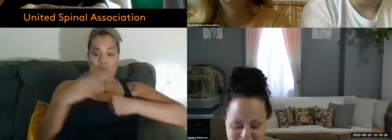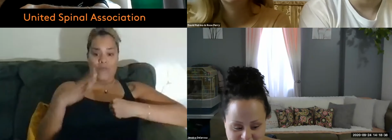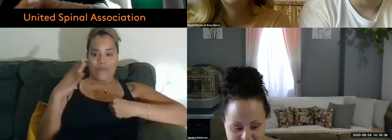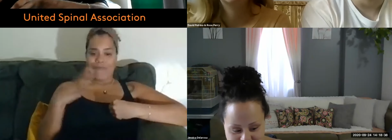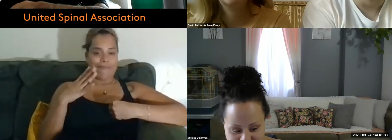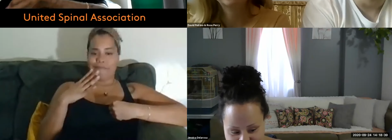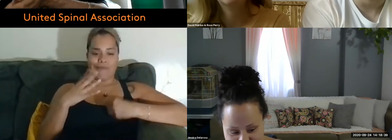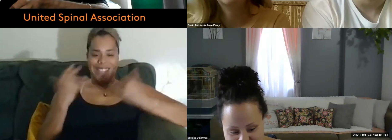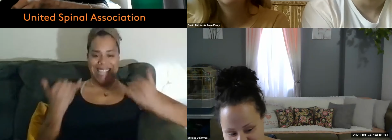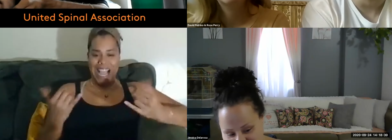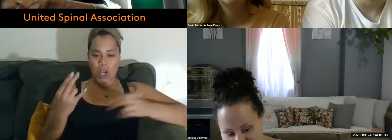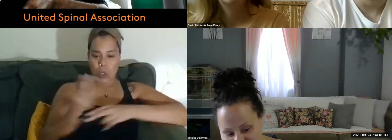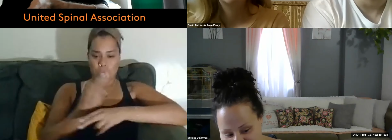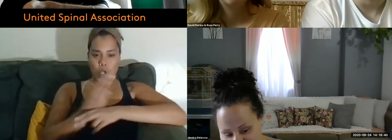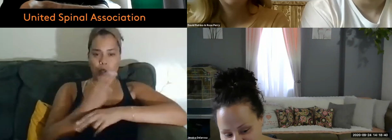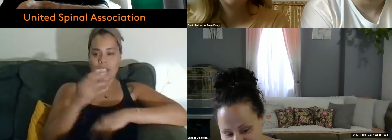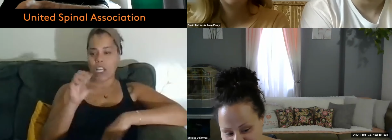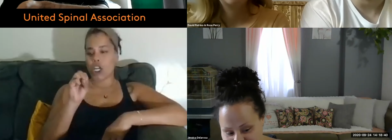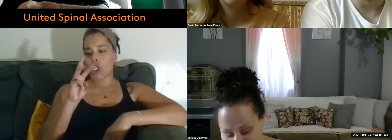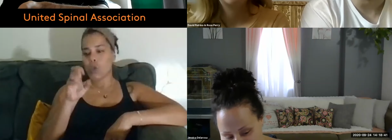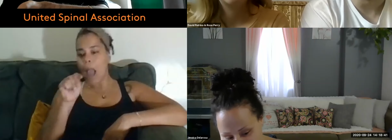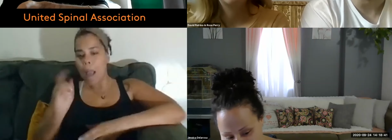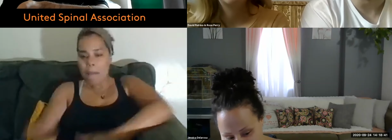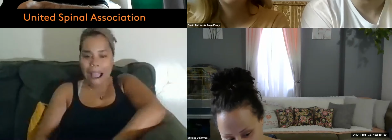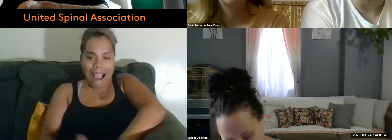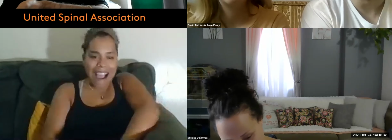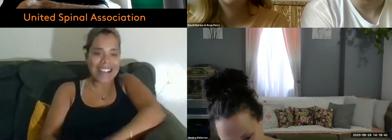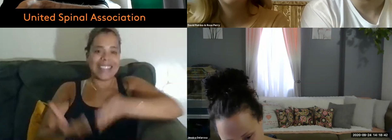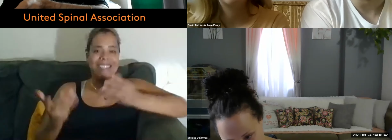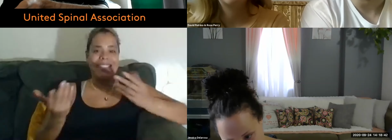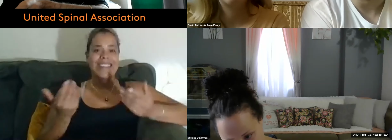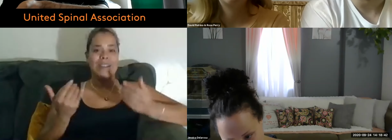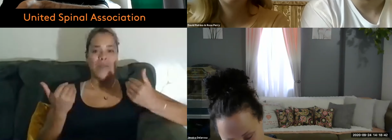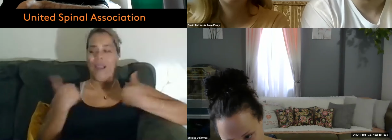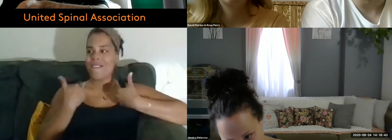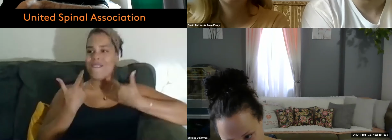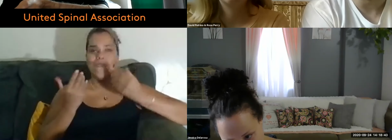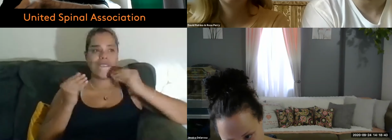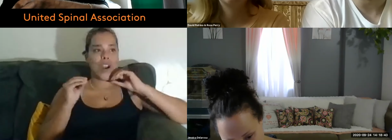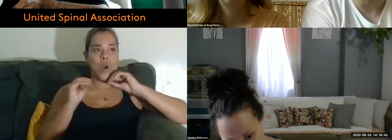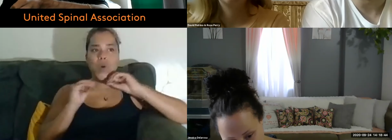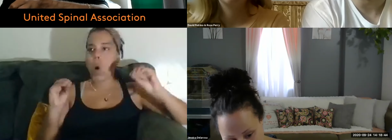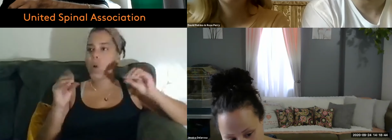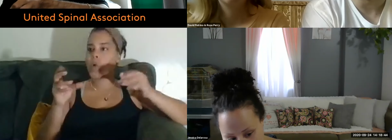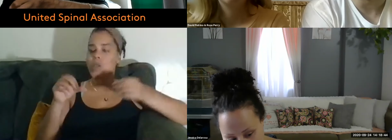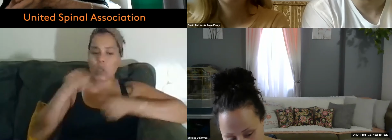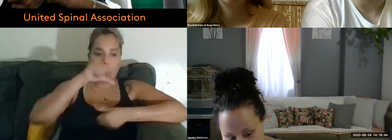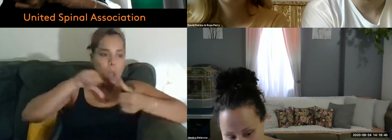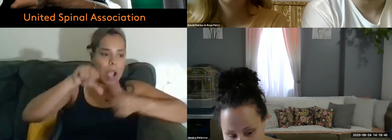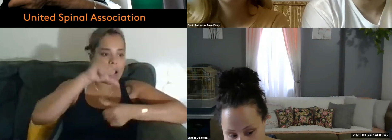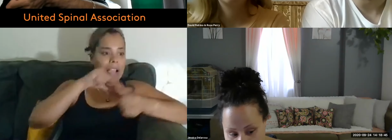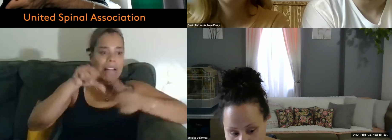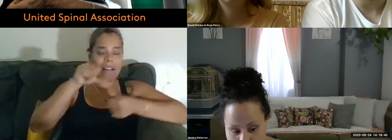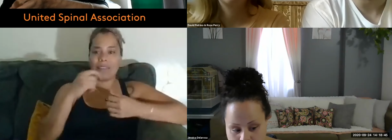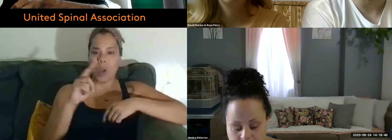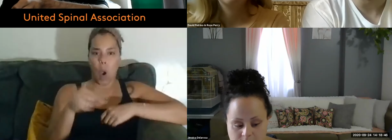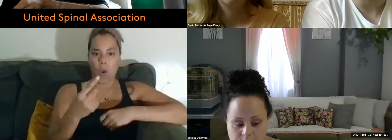have nothing with you. You don't have no social interactions other than a